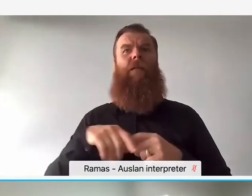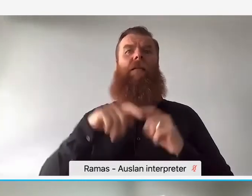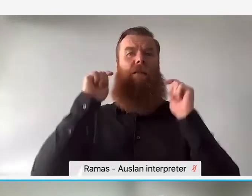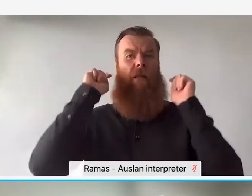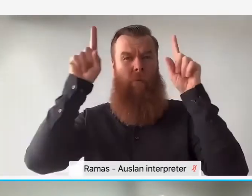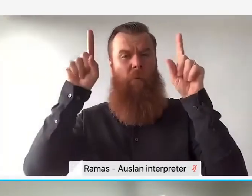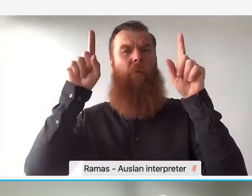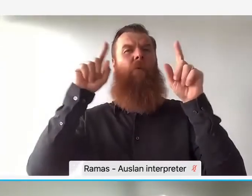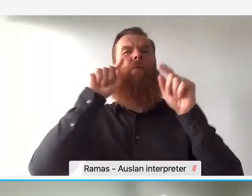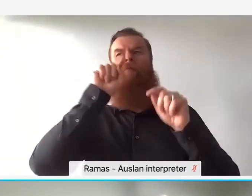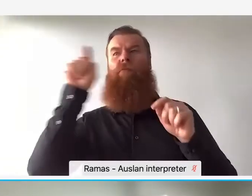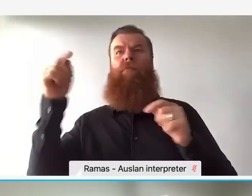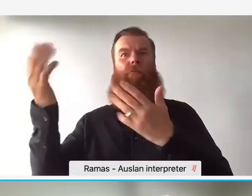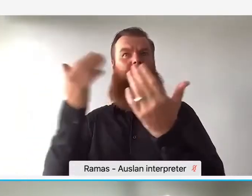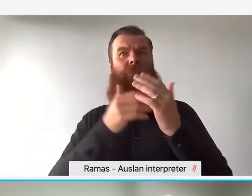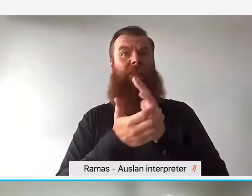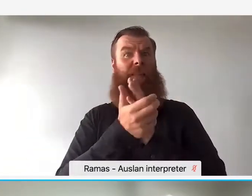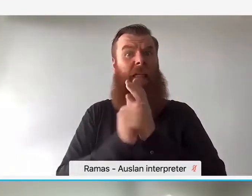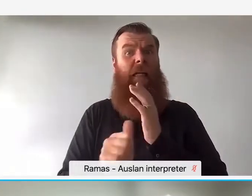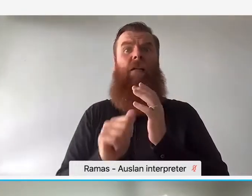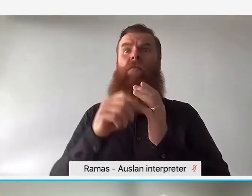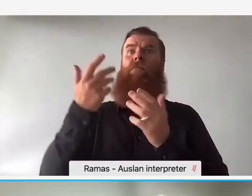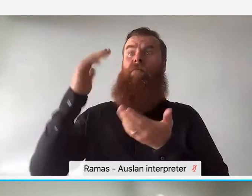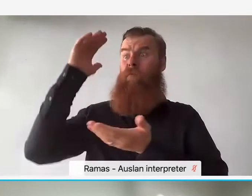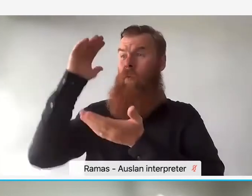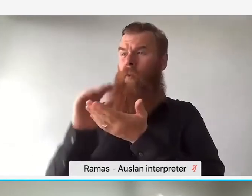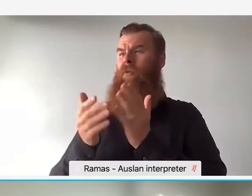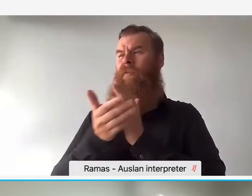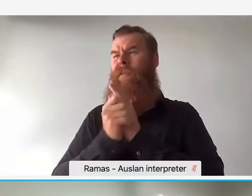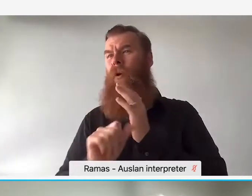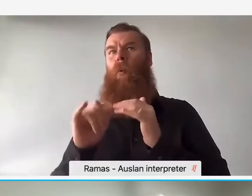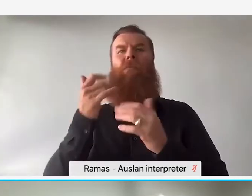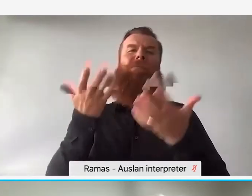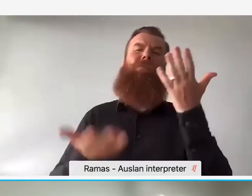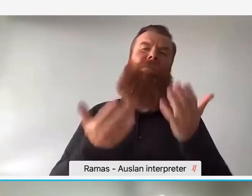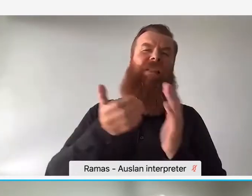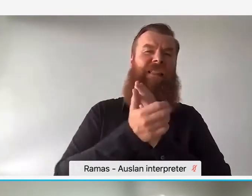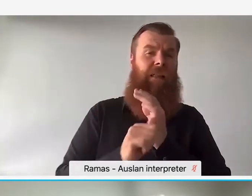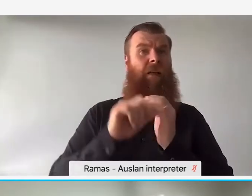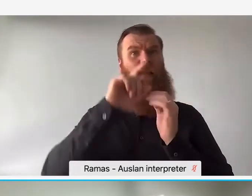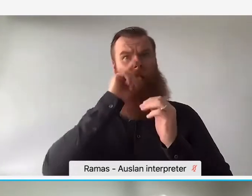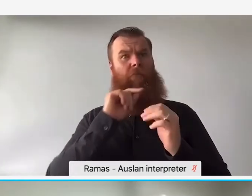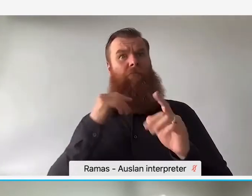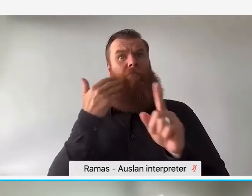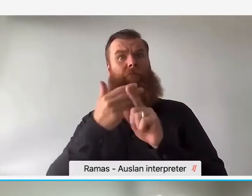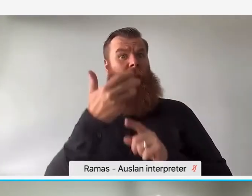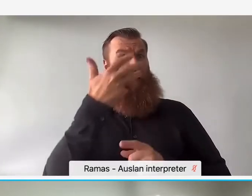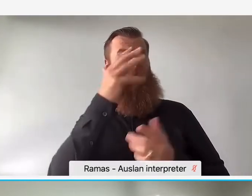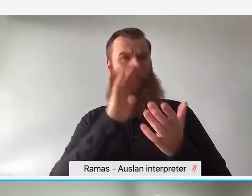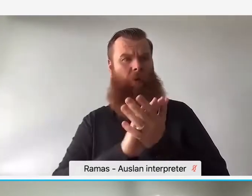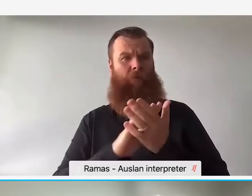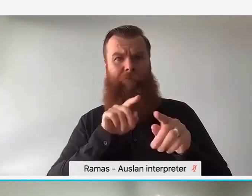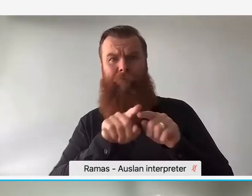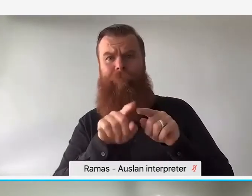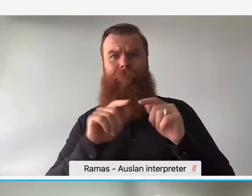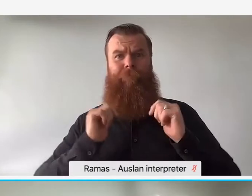and semi-skilled roles, and that can be up to 9 months under the Seasonal Worker Program, or of a period between 1 to